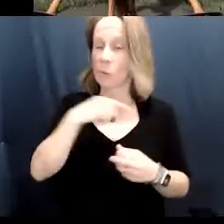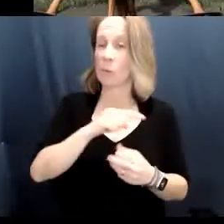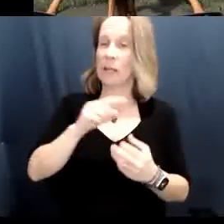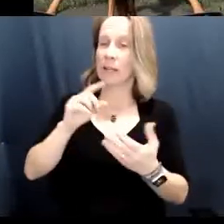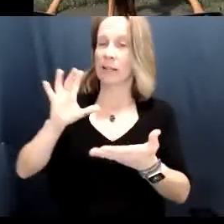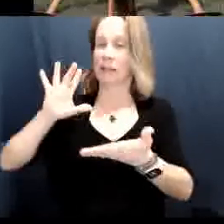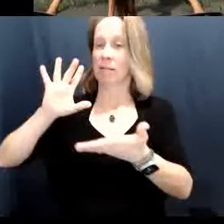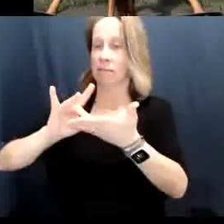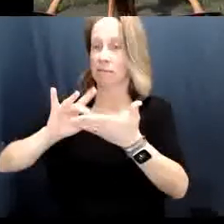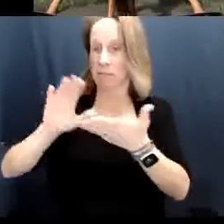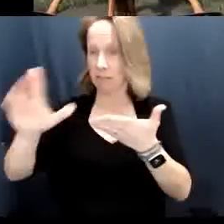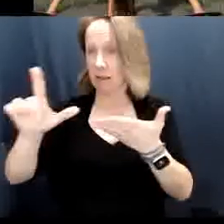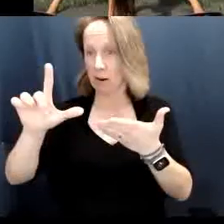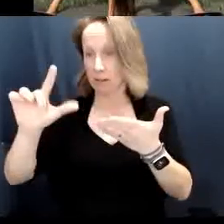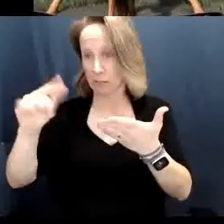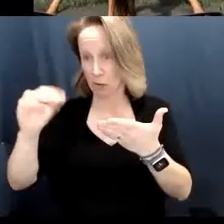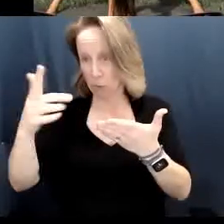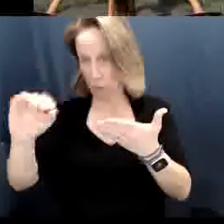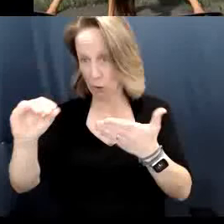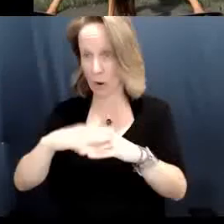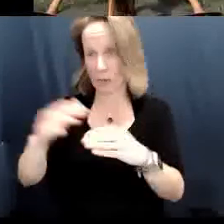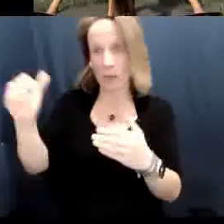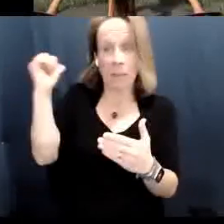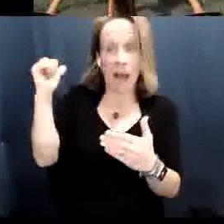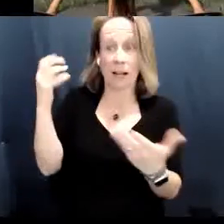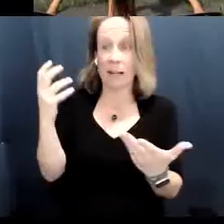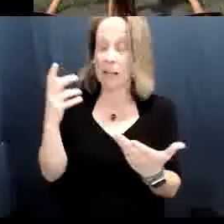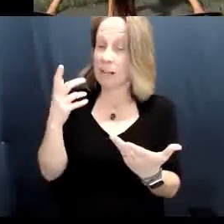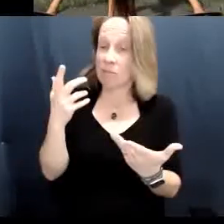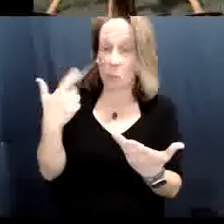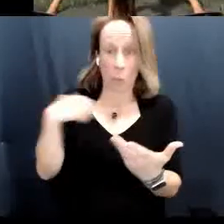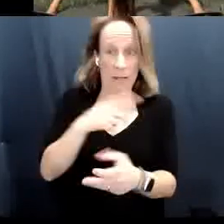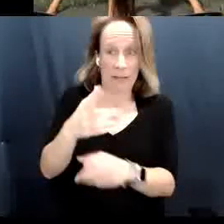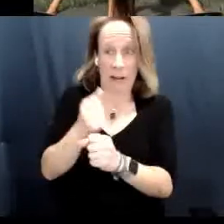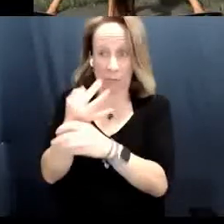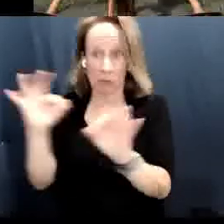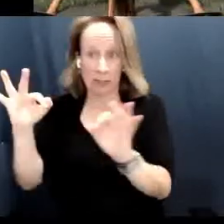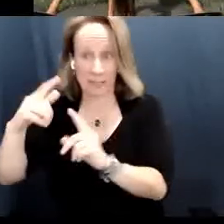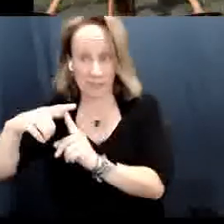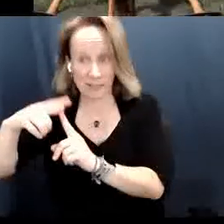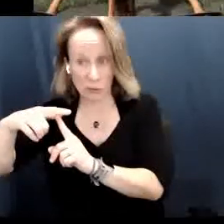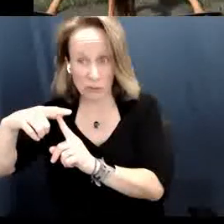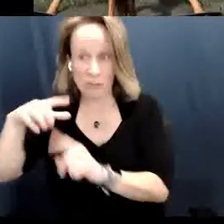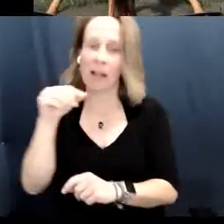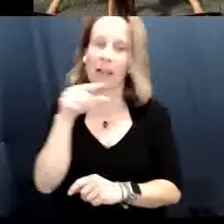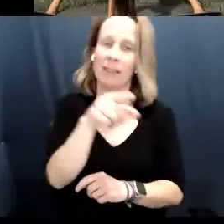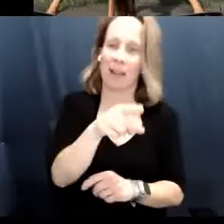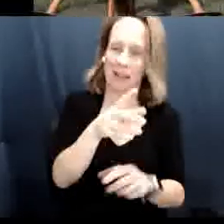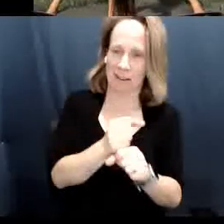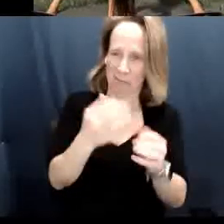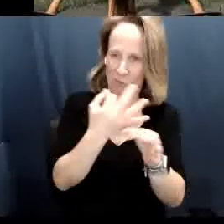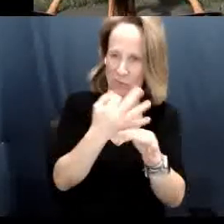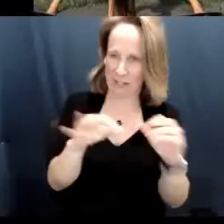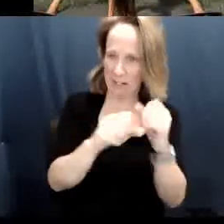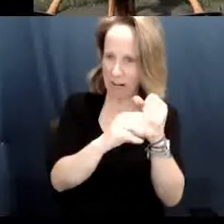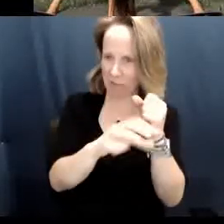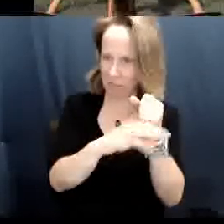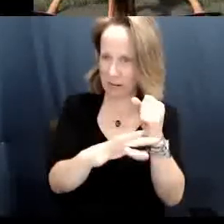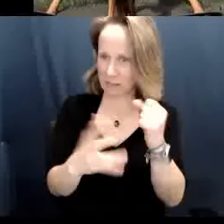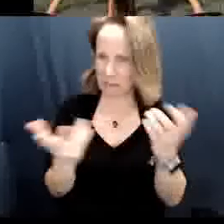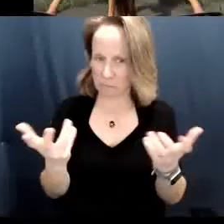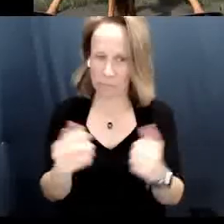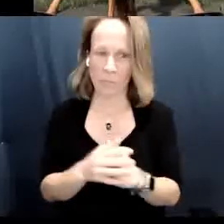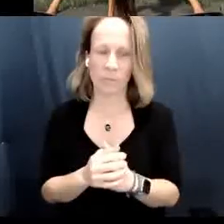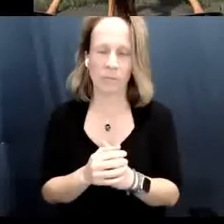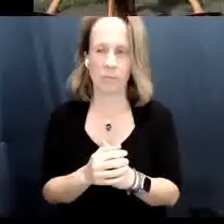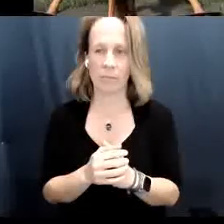got the t-shirts that we needed and they got the free advertising opportunity. The community may not be able to fulfill tens